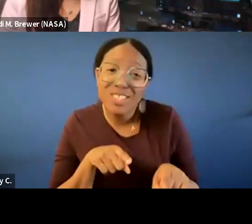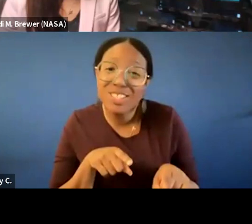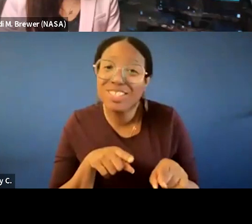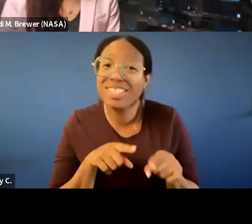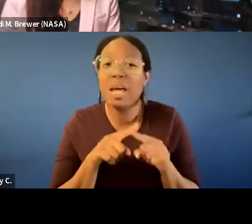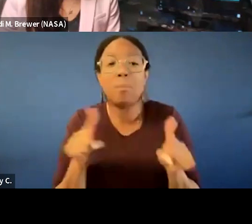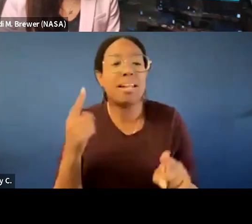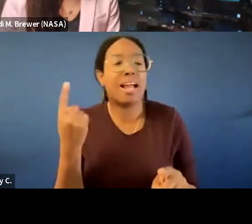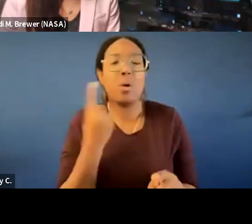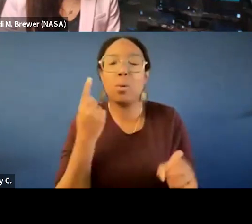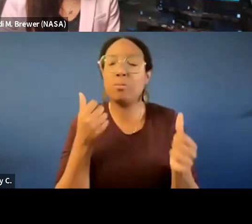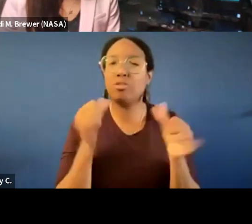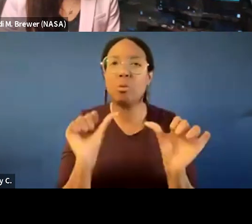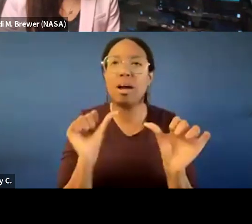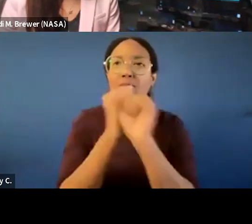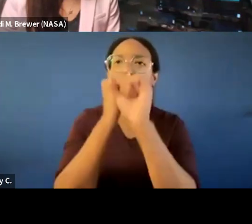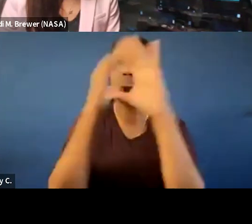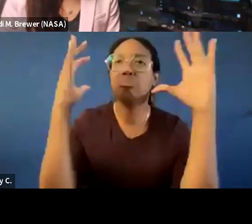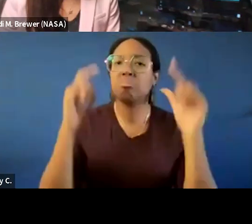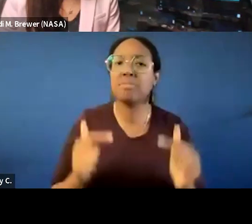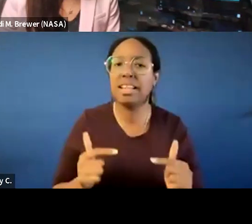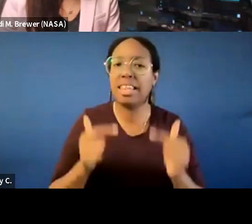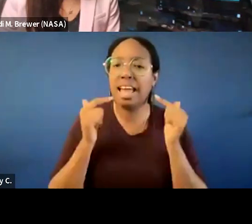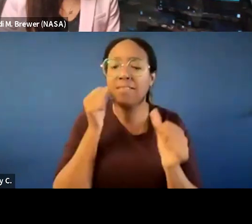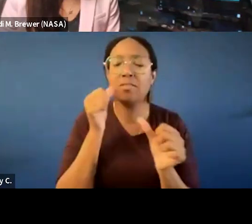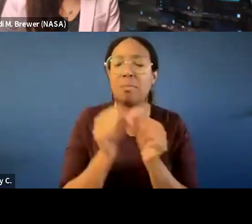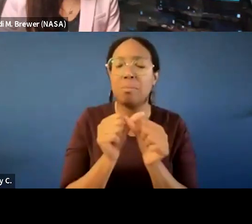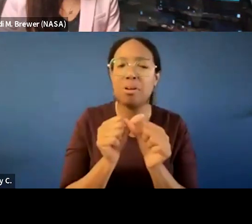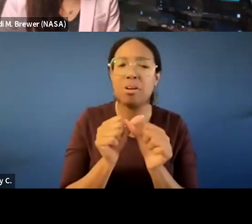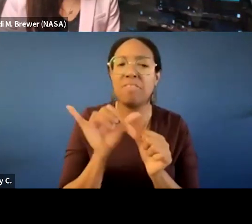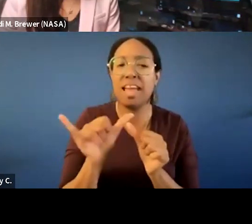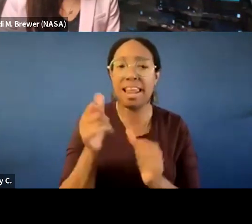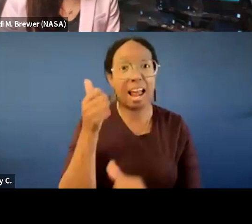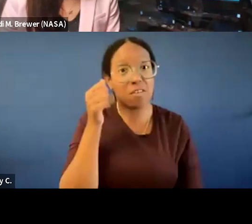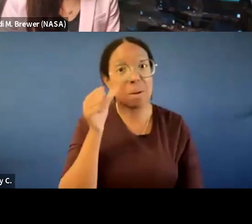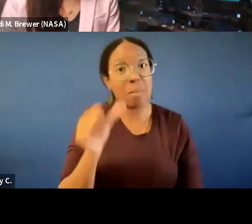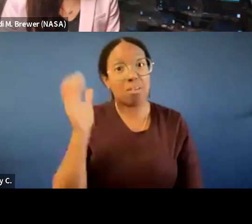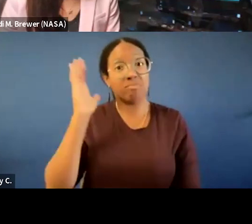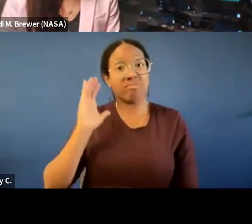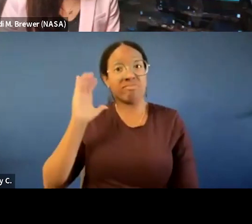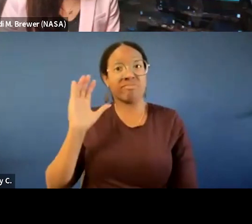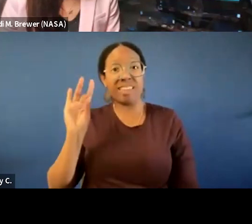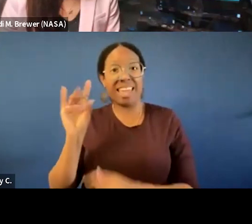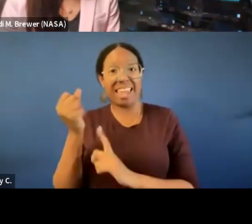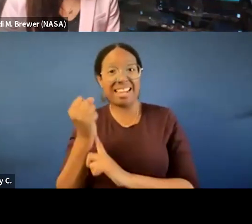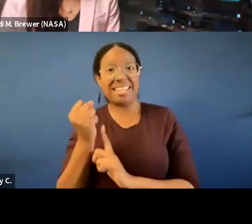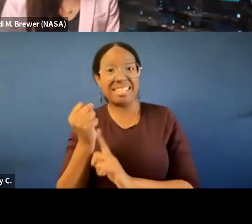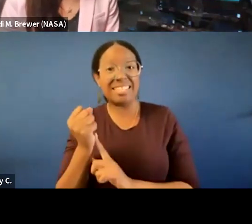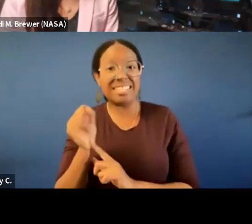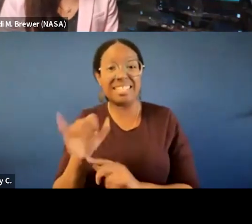always tried to look at life. I remember it clearly in the 80s, that glass ceiling term, but I